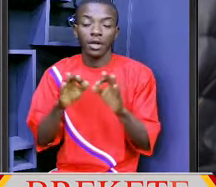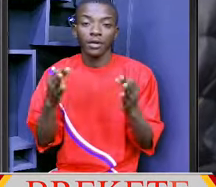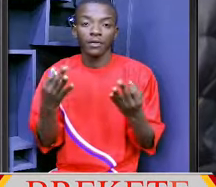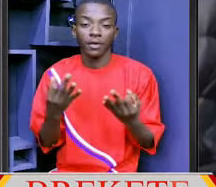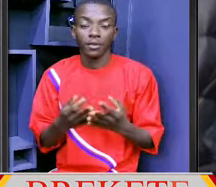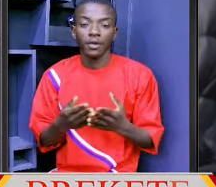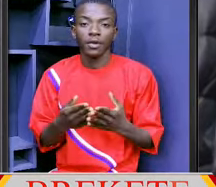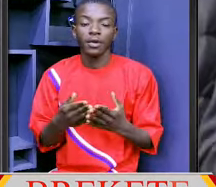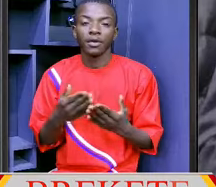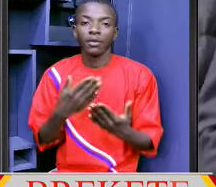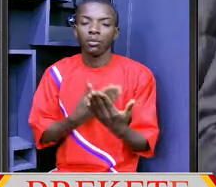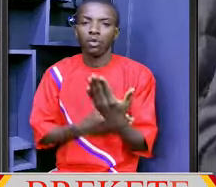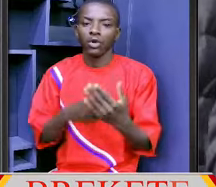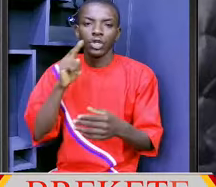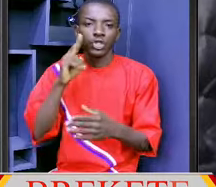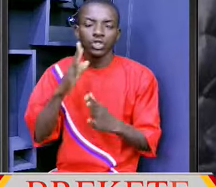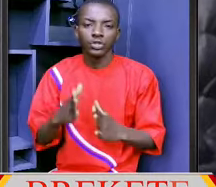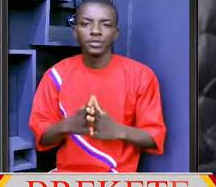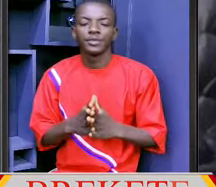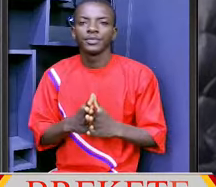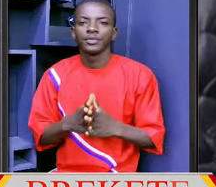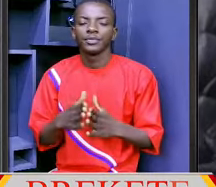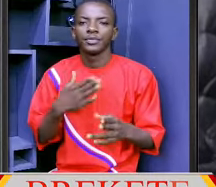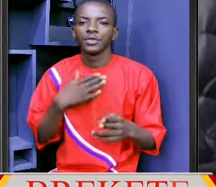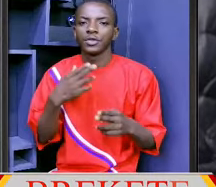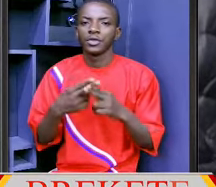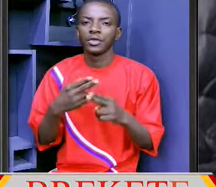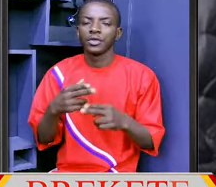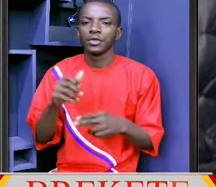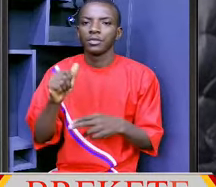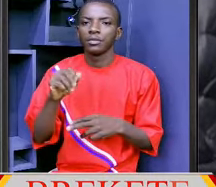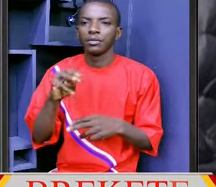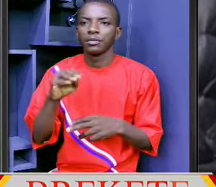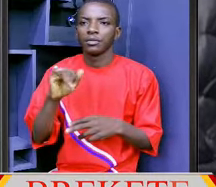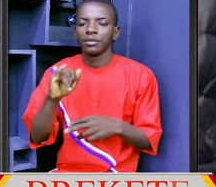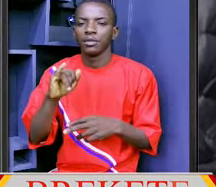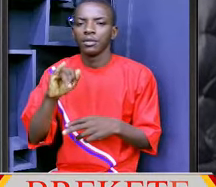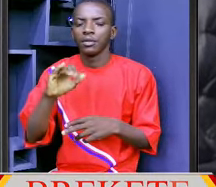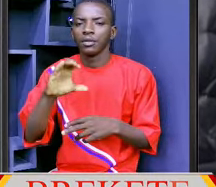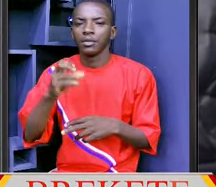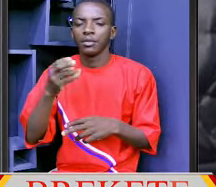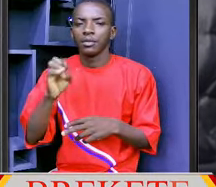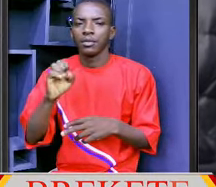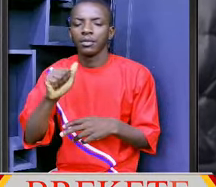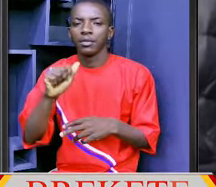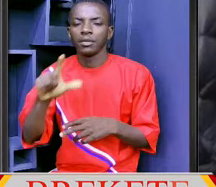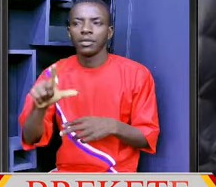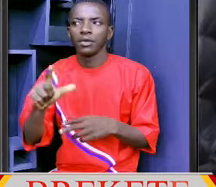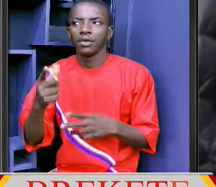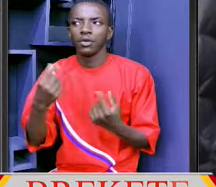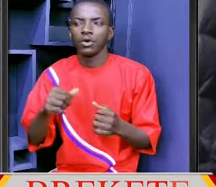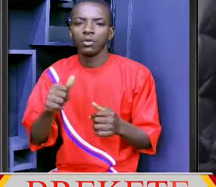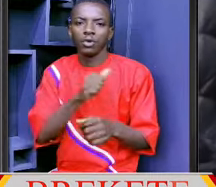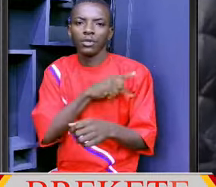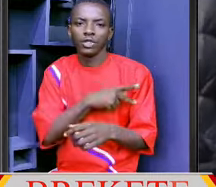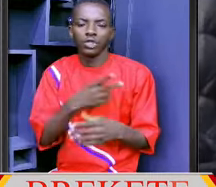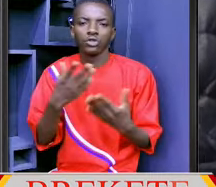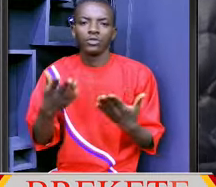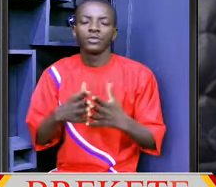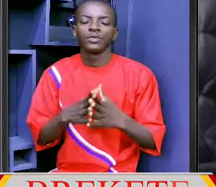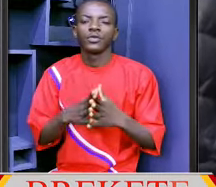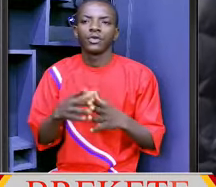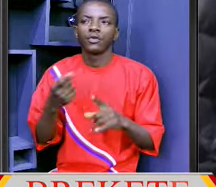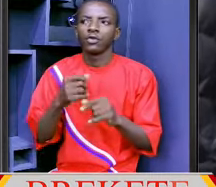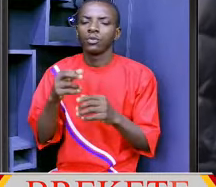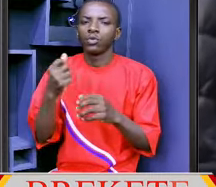sir. Good morning, Nigerians. Yes, sir. My name is Michael Indiver. Mm-hmm. We come to appreciate you.